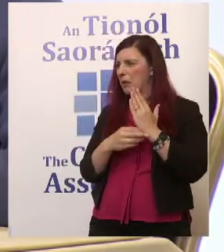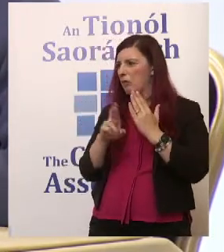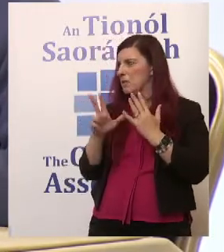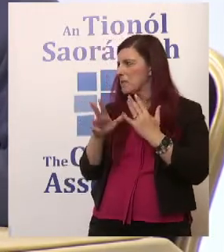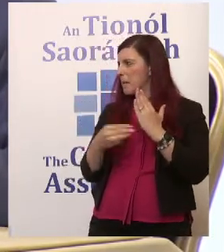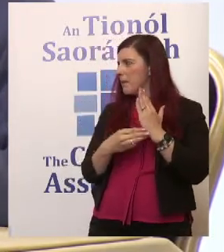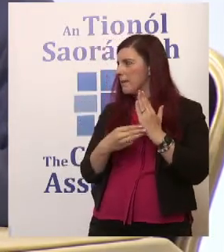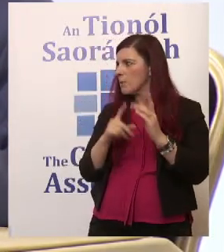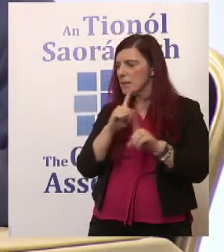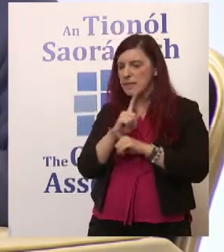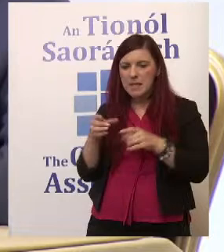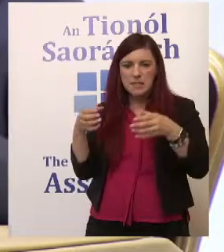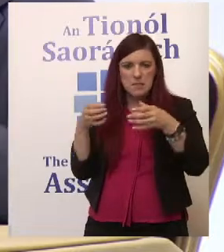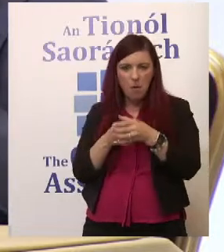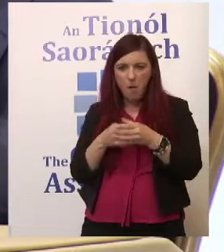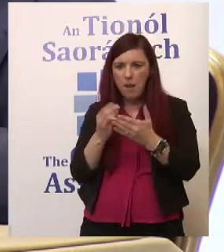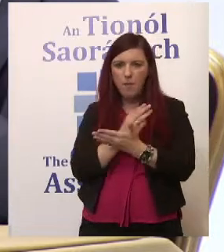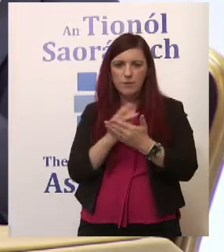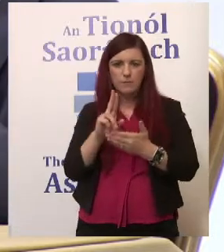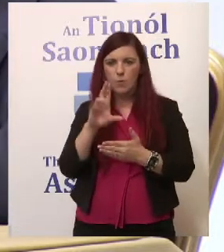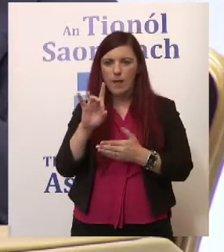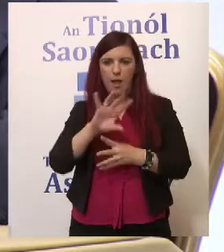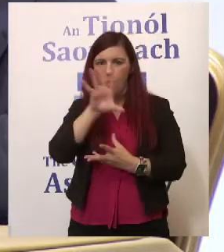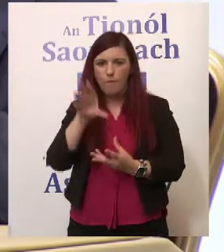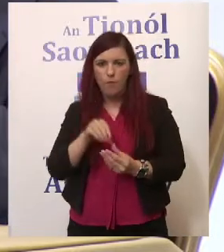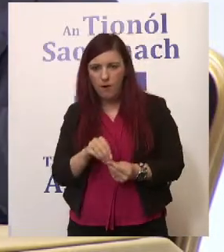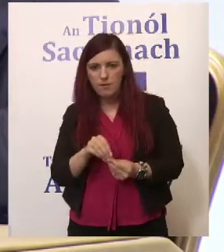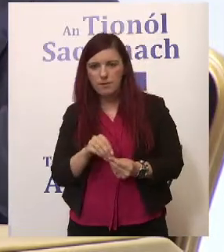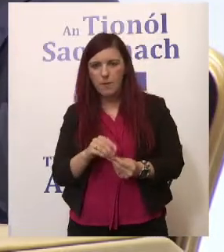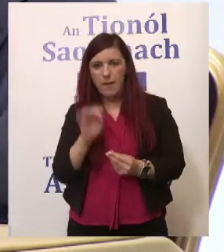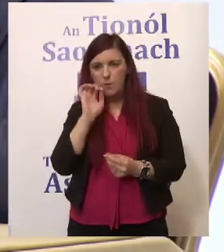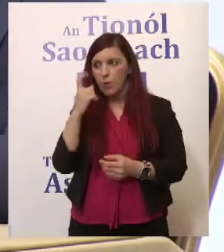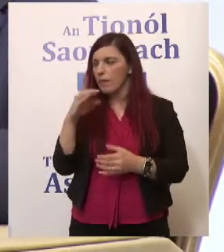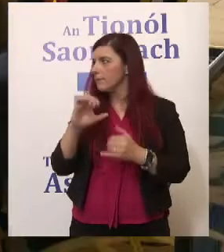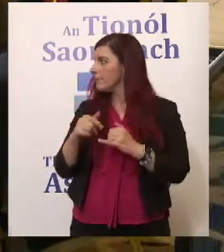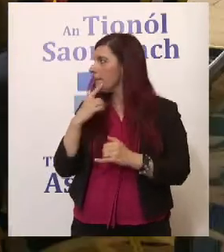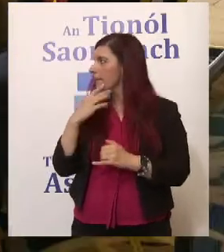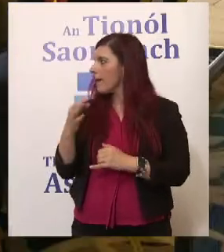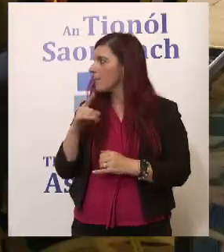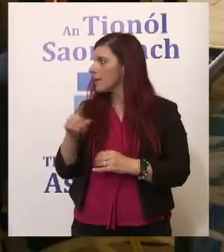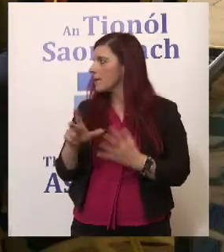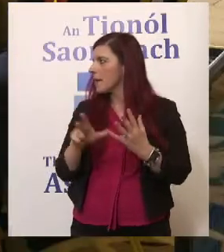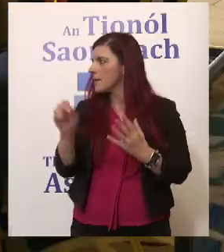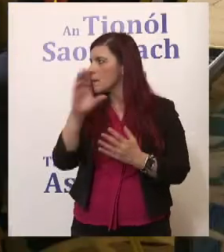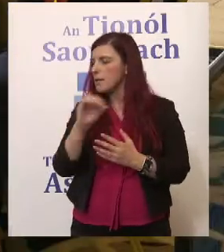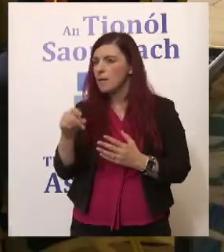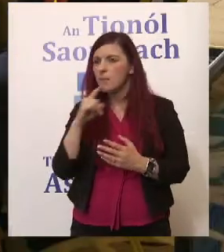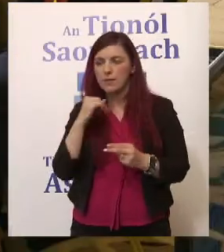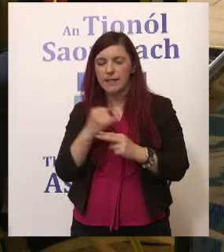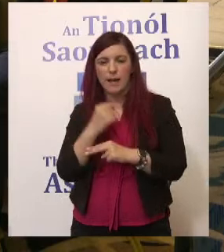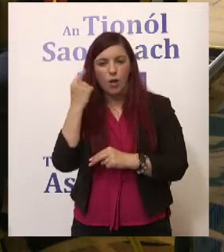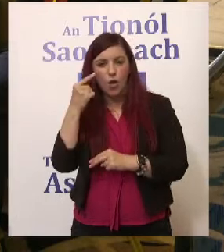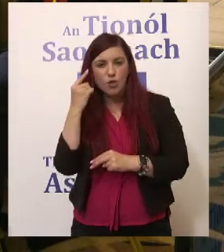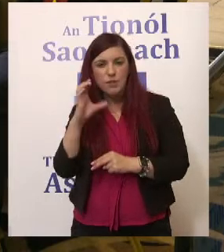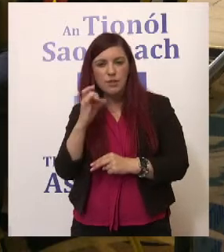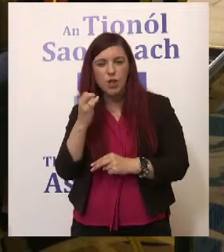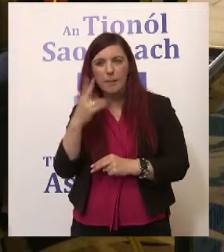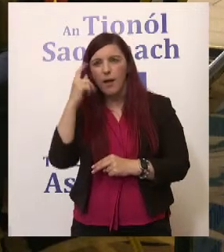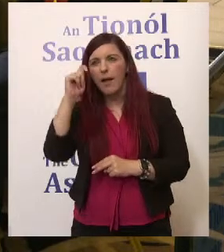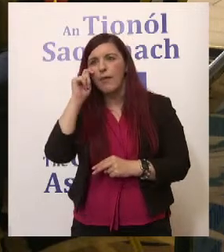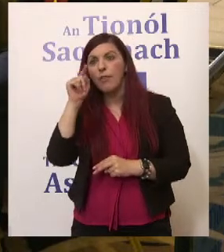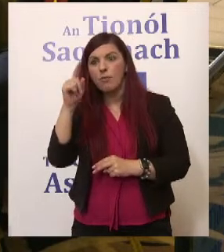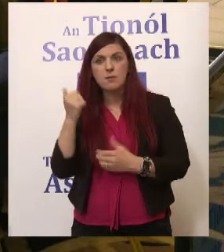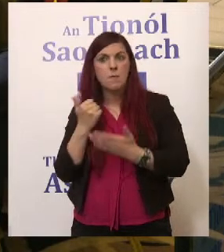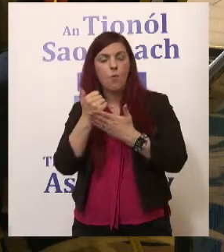It's still a small part of the UK overall. So that's one of the challenges I posed, which is the 8 to the 10. But yeah, in London Chamber, for example, I think they're supportive